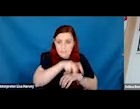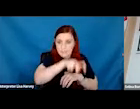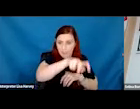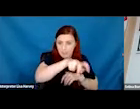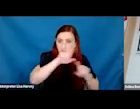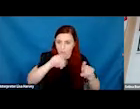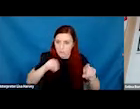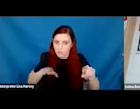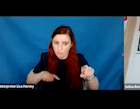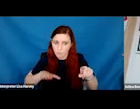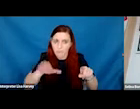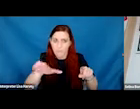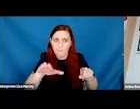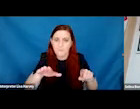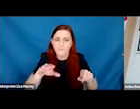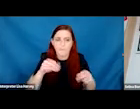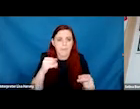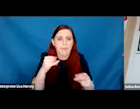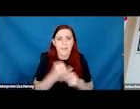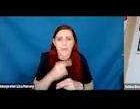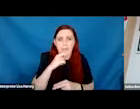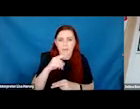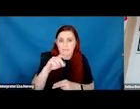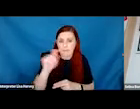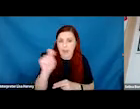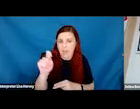facilities in multi-use facilities in Tala.